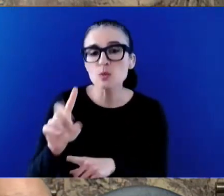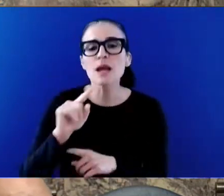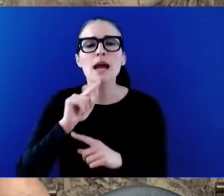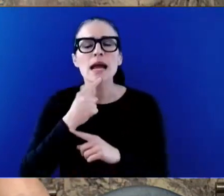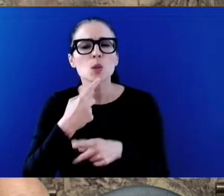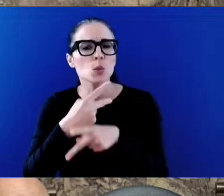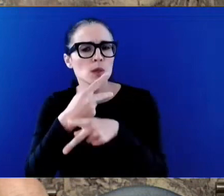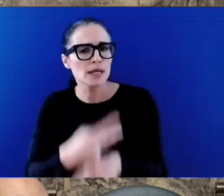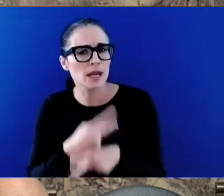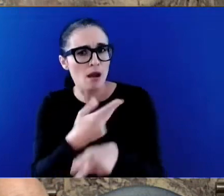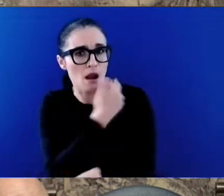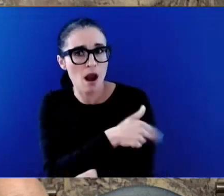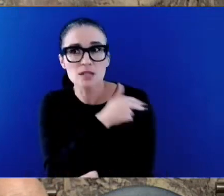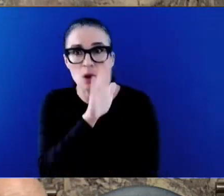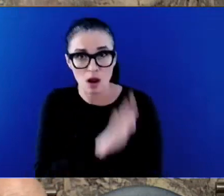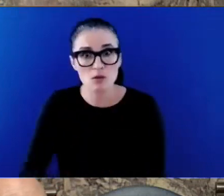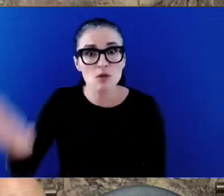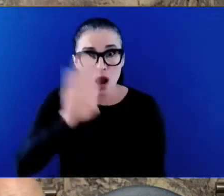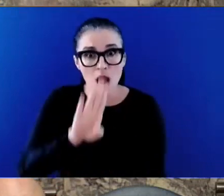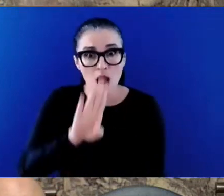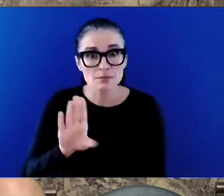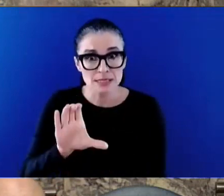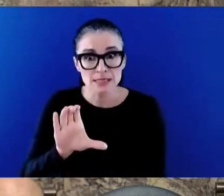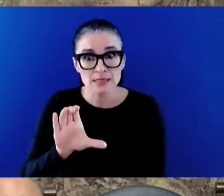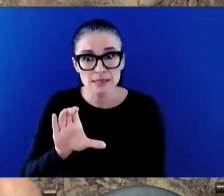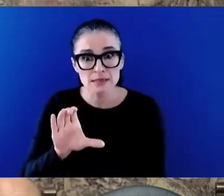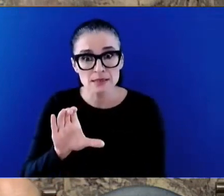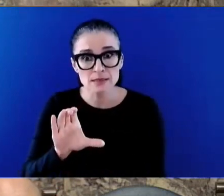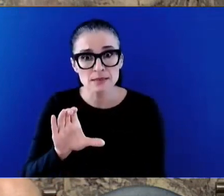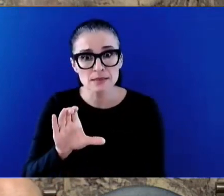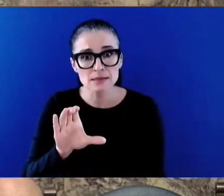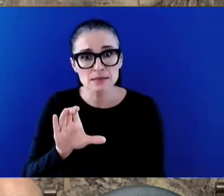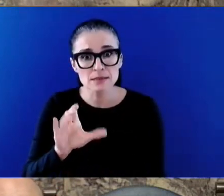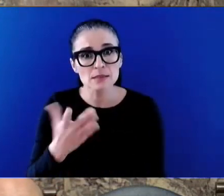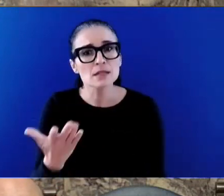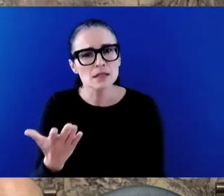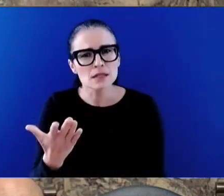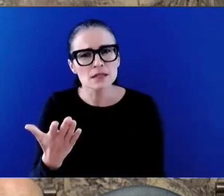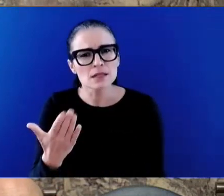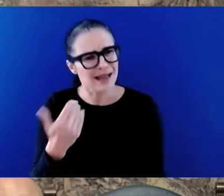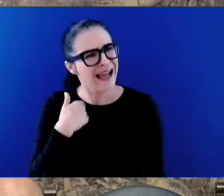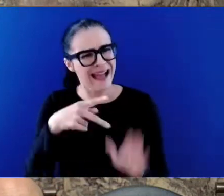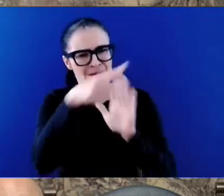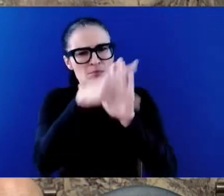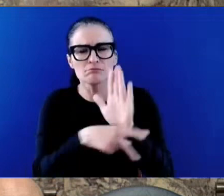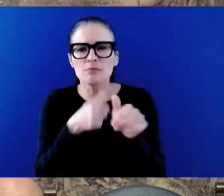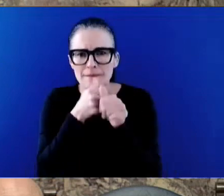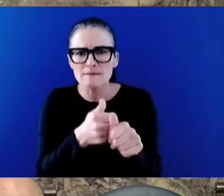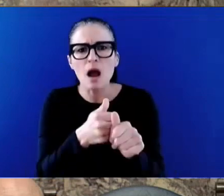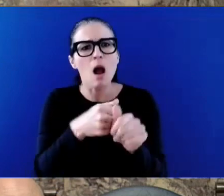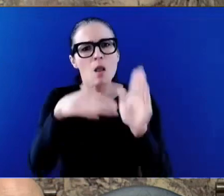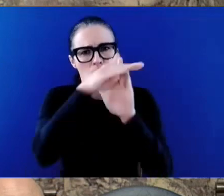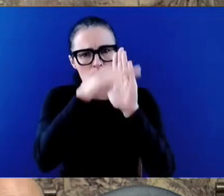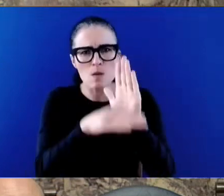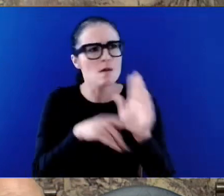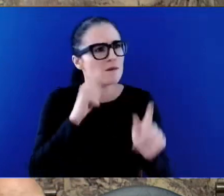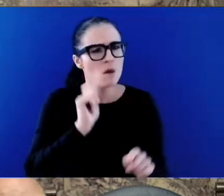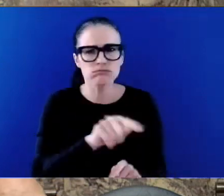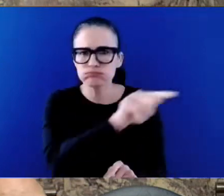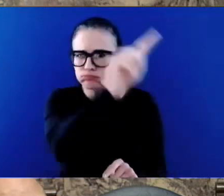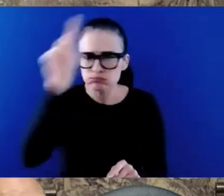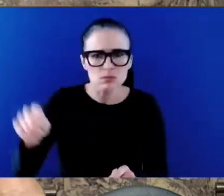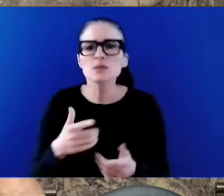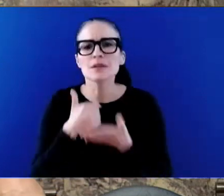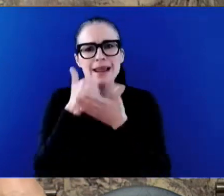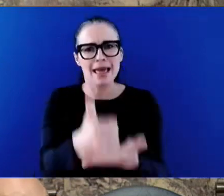do it, and we respond, and Island Health responded immediately. And to suggest that they didn't is just incorrect. It's just factually incorrect,